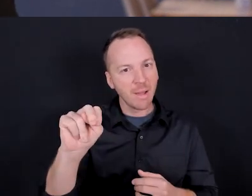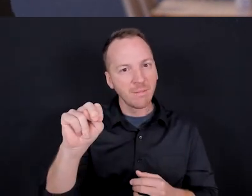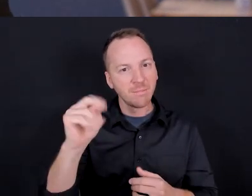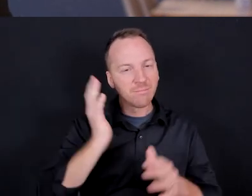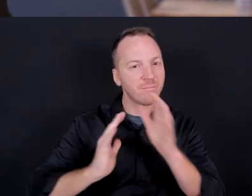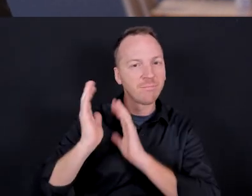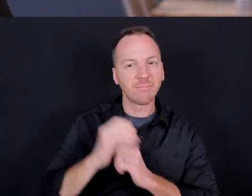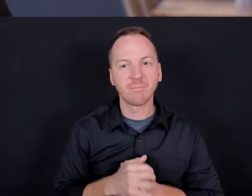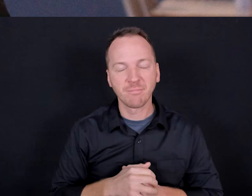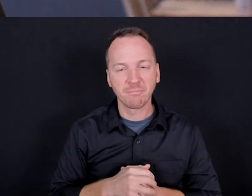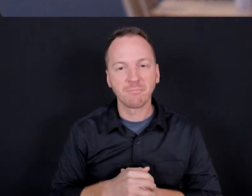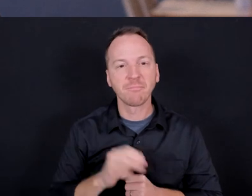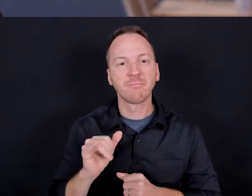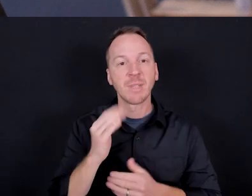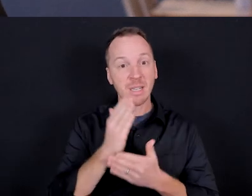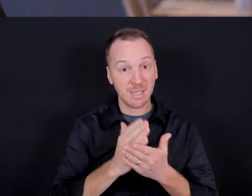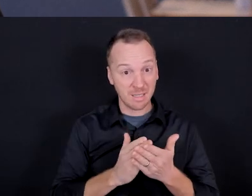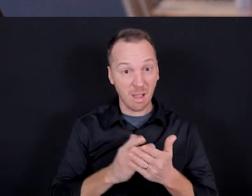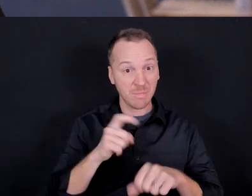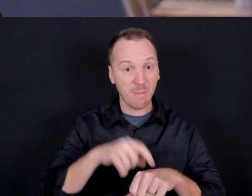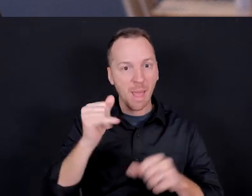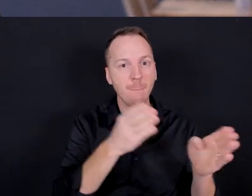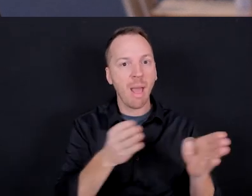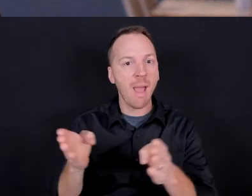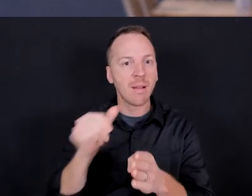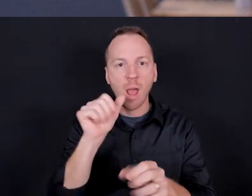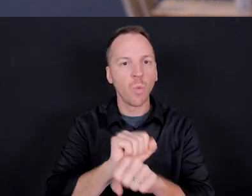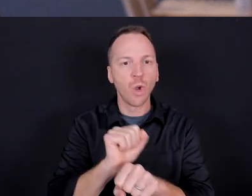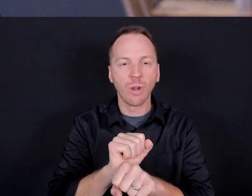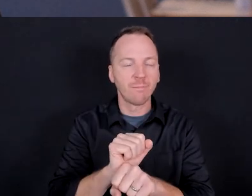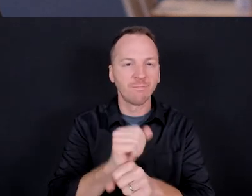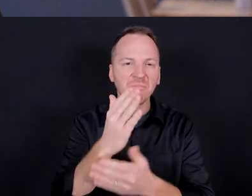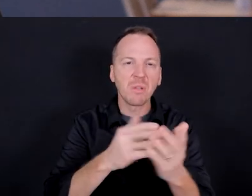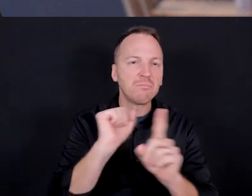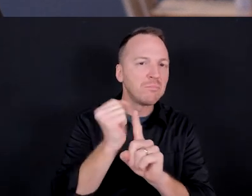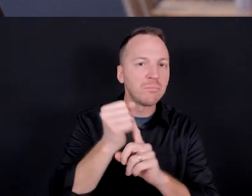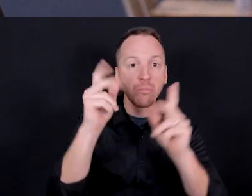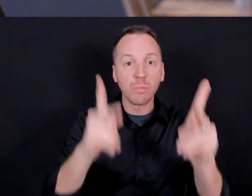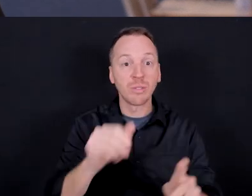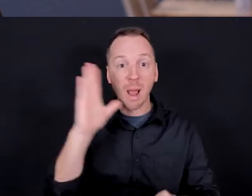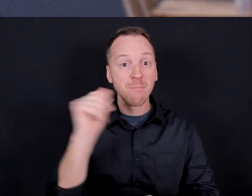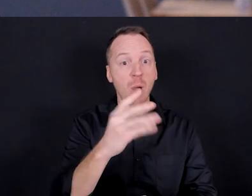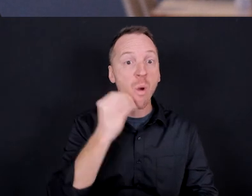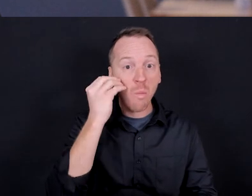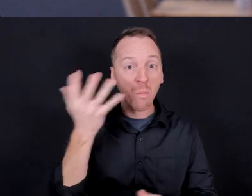But there were times where this plan didn't work out. There were times where the person didn't come back